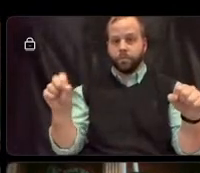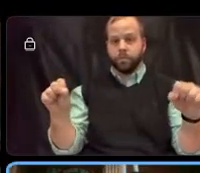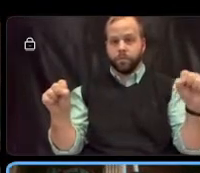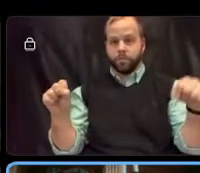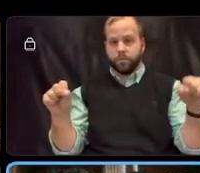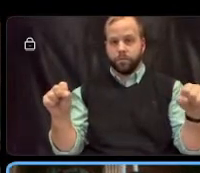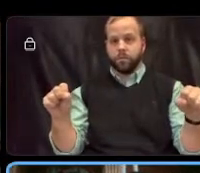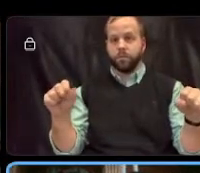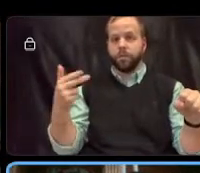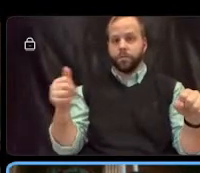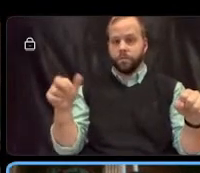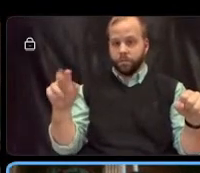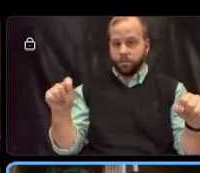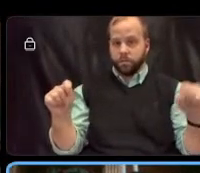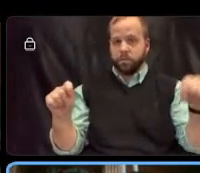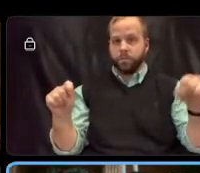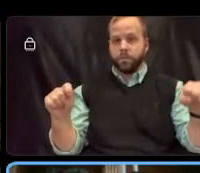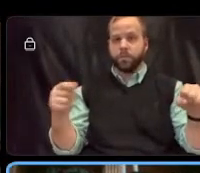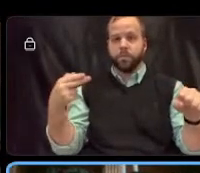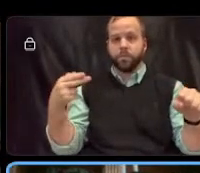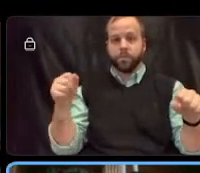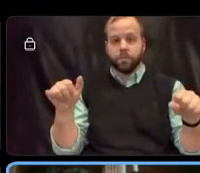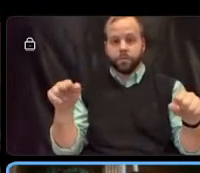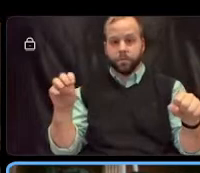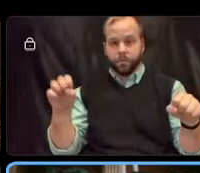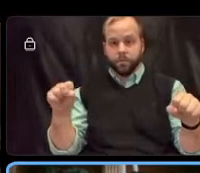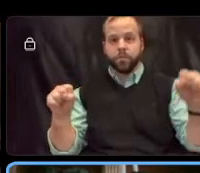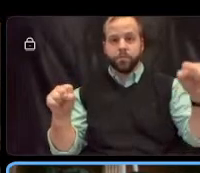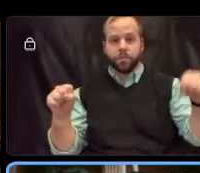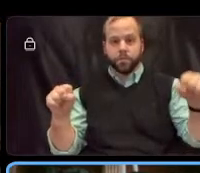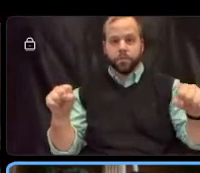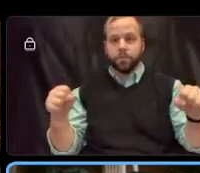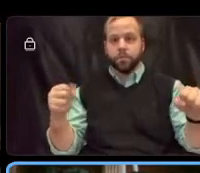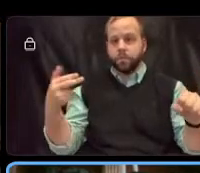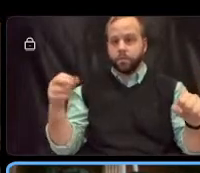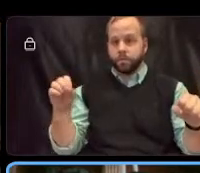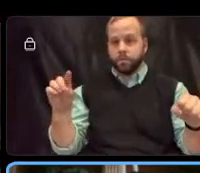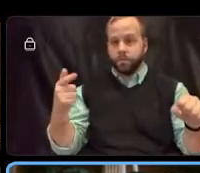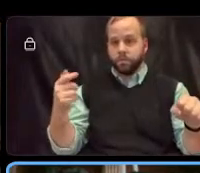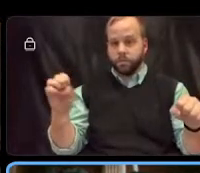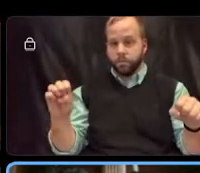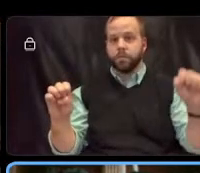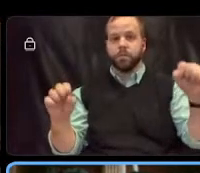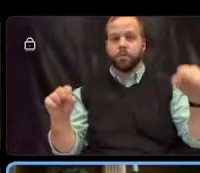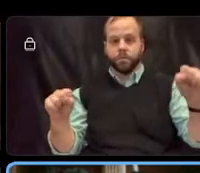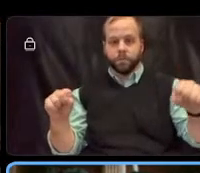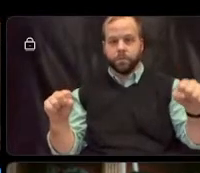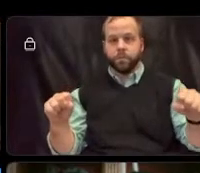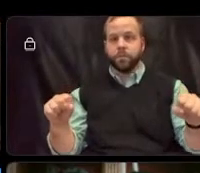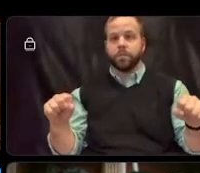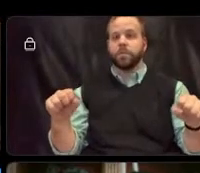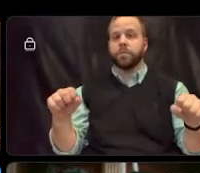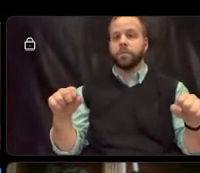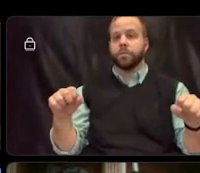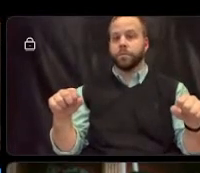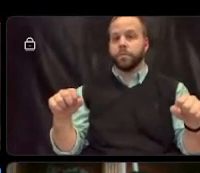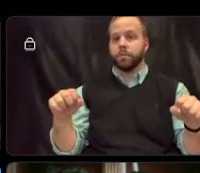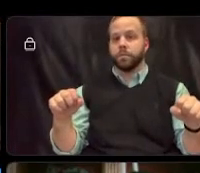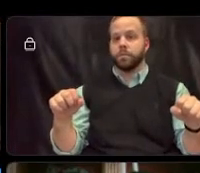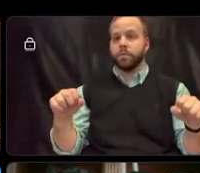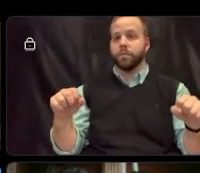Hart, Yes. Haynes, Yes. Hodge, Yes. Latour,